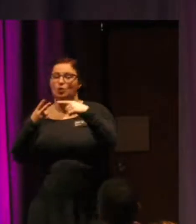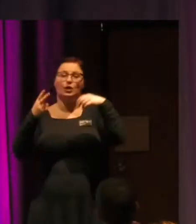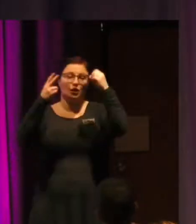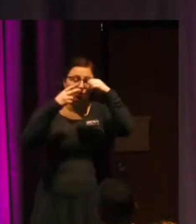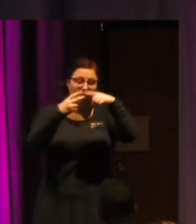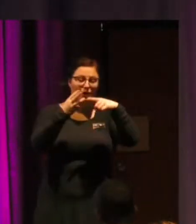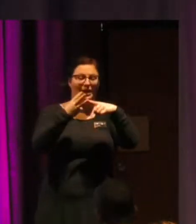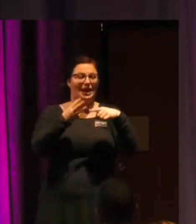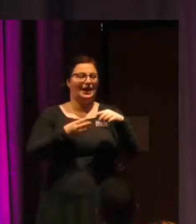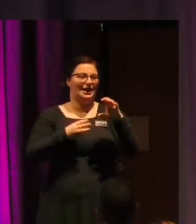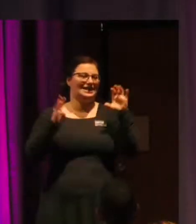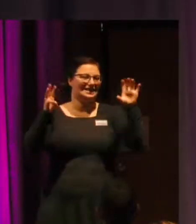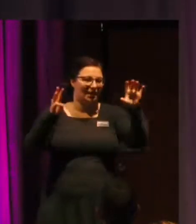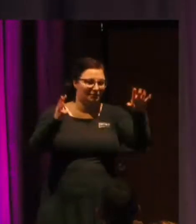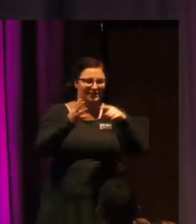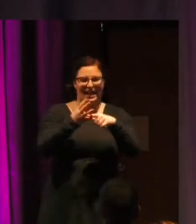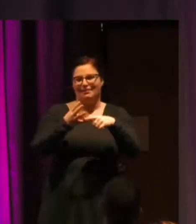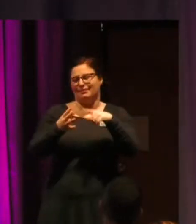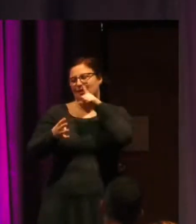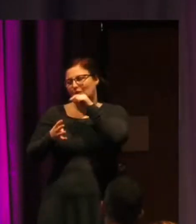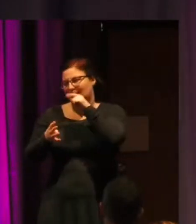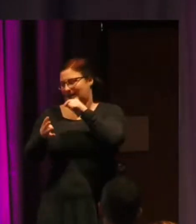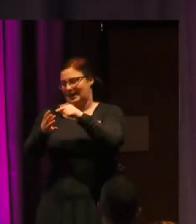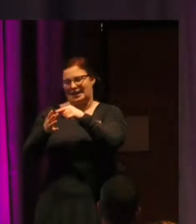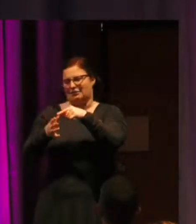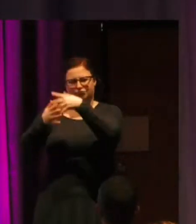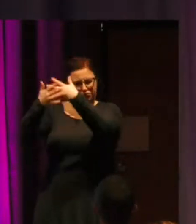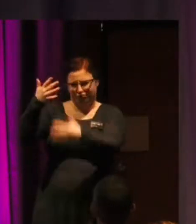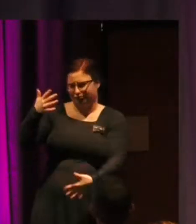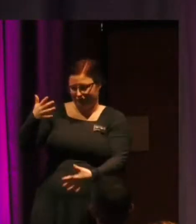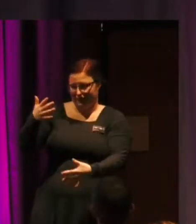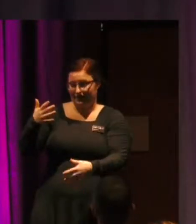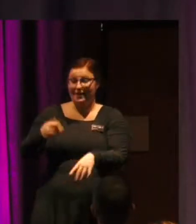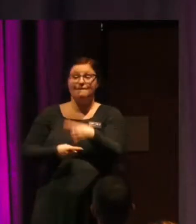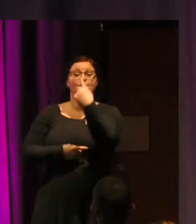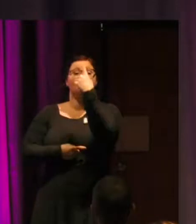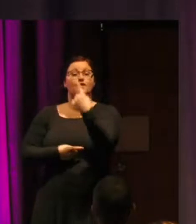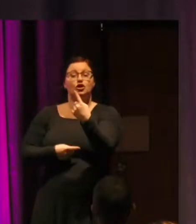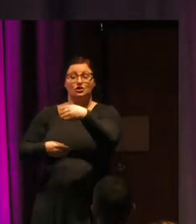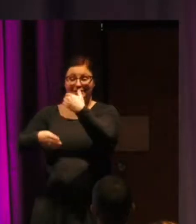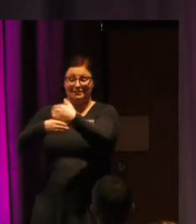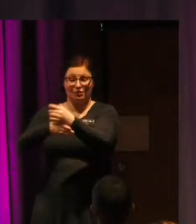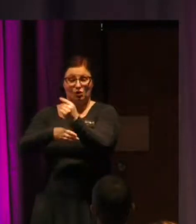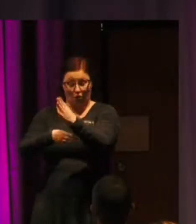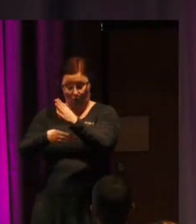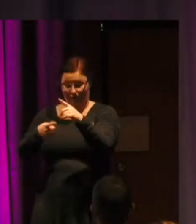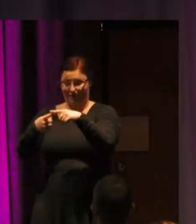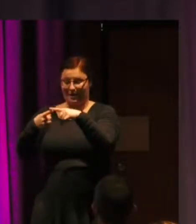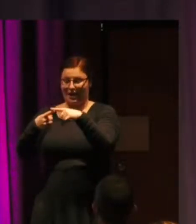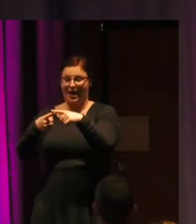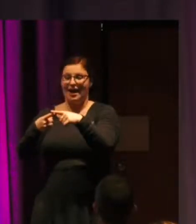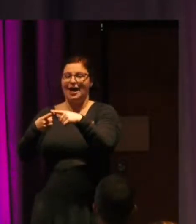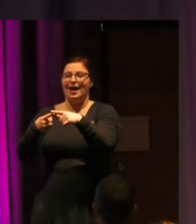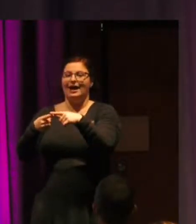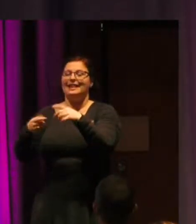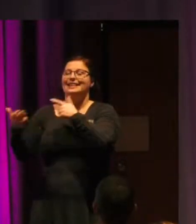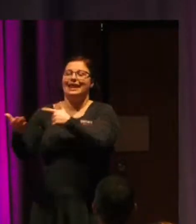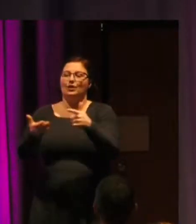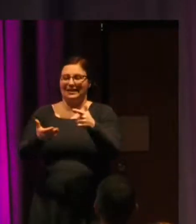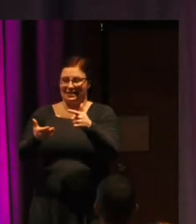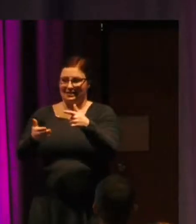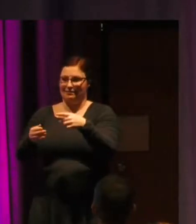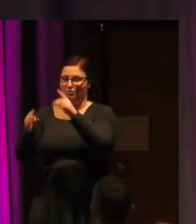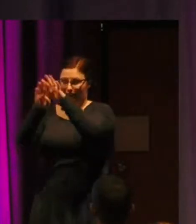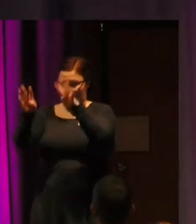other IT companies. The first code of conduct is on terrorist content online. The second code of conduct is